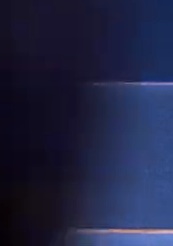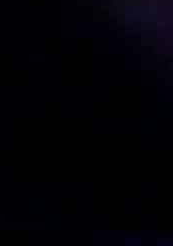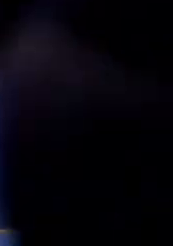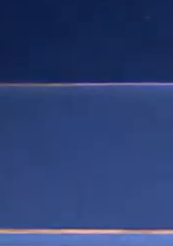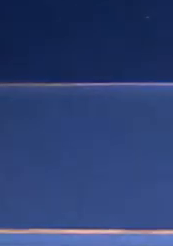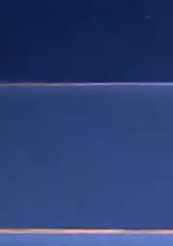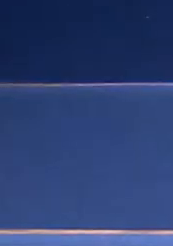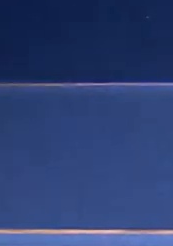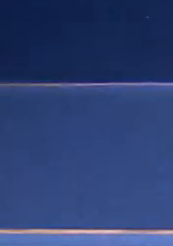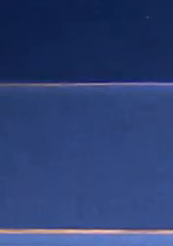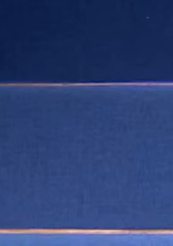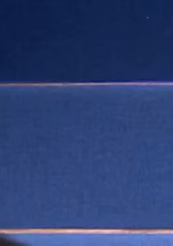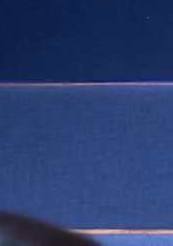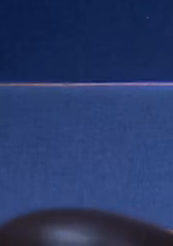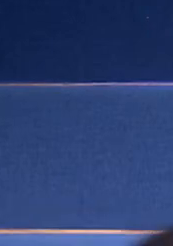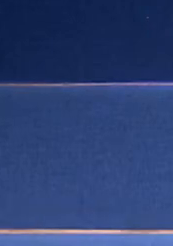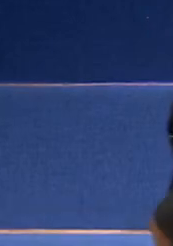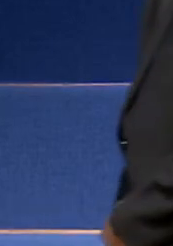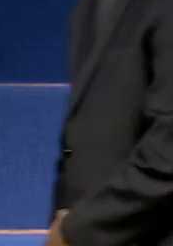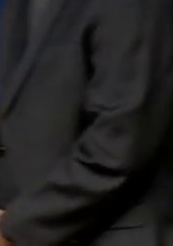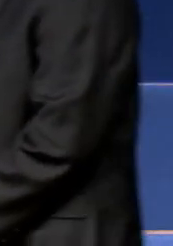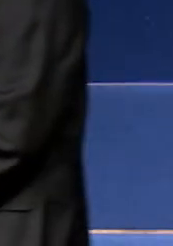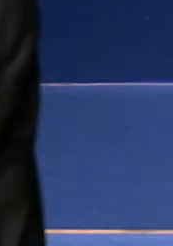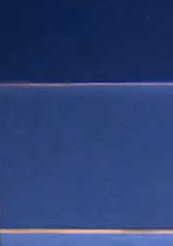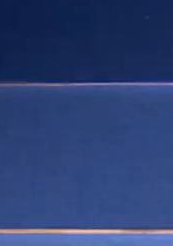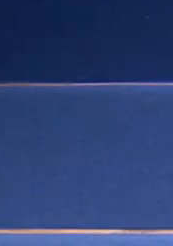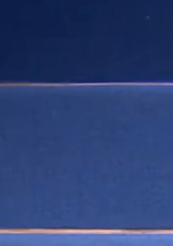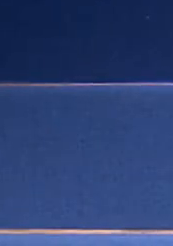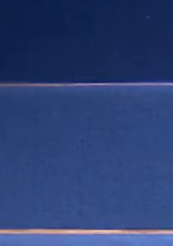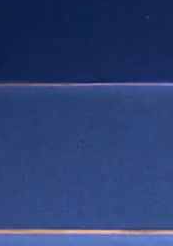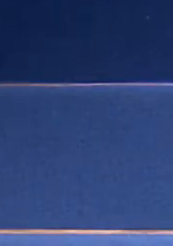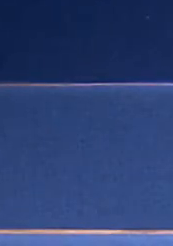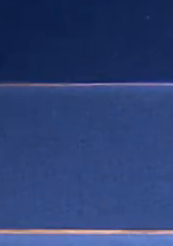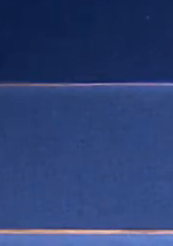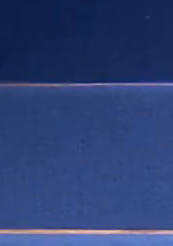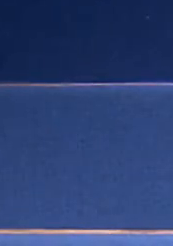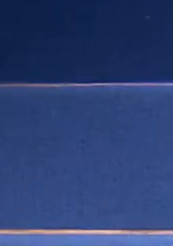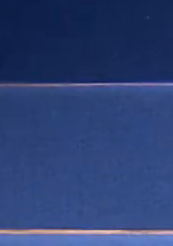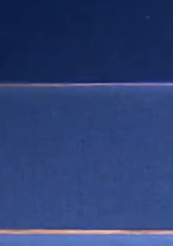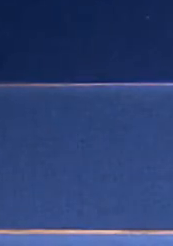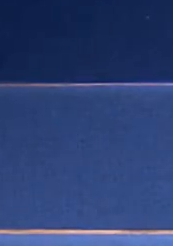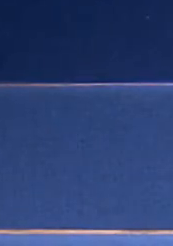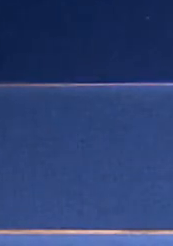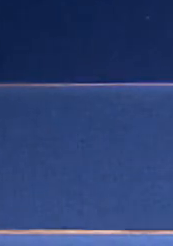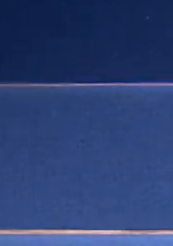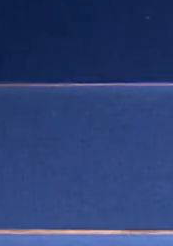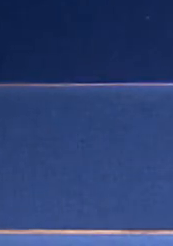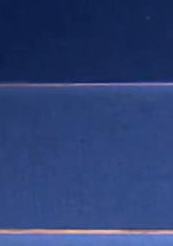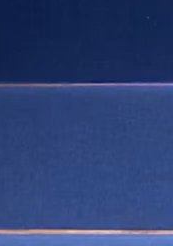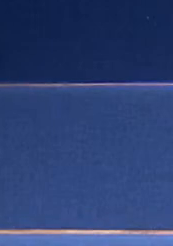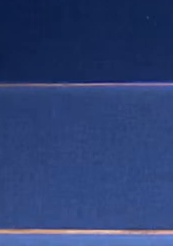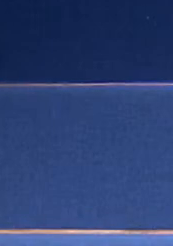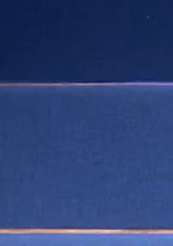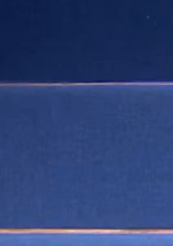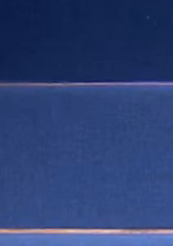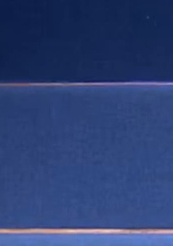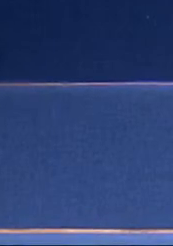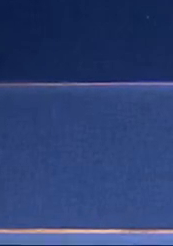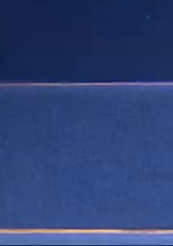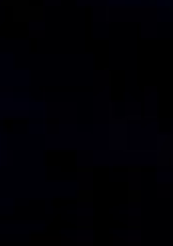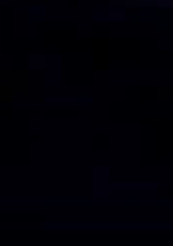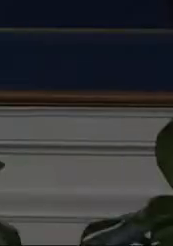come quickly, elders. We need all of our elders. Amen. And we're going to ask Brother Michael Mickens. Michael, could you come join